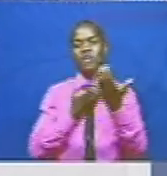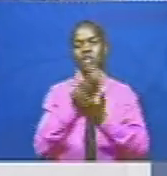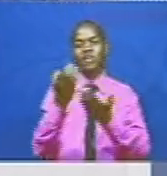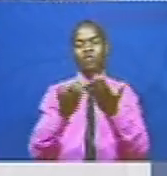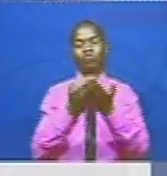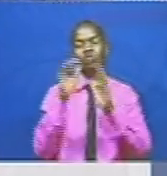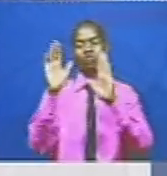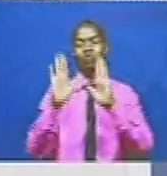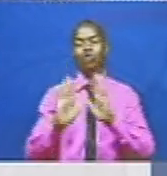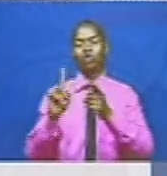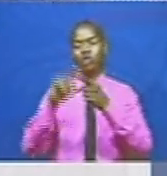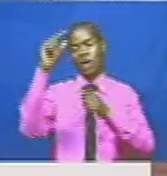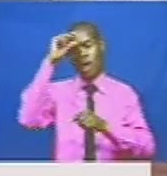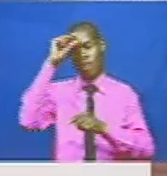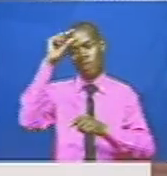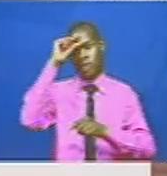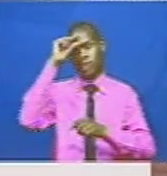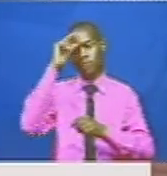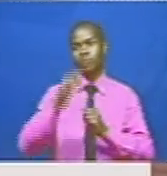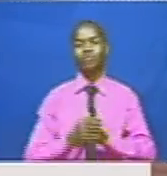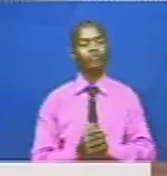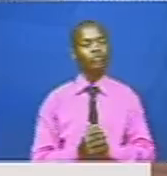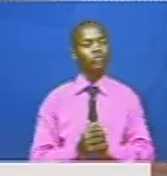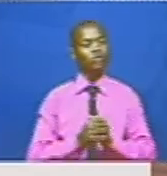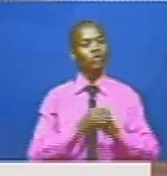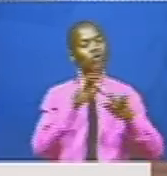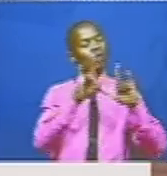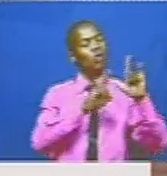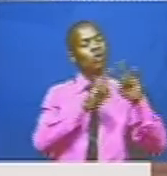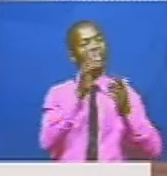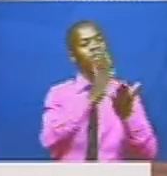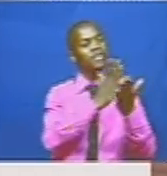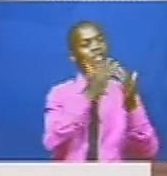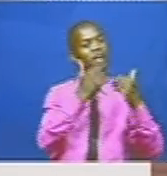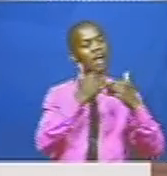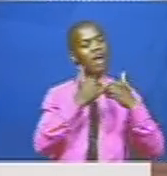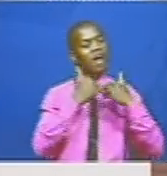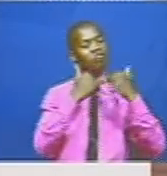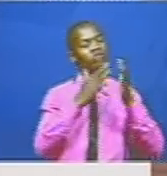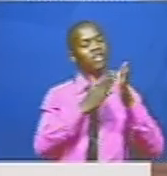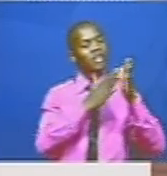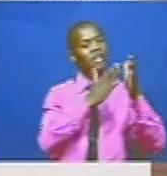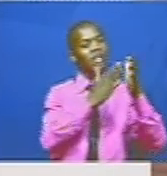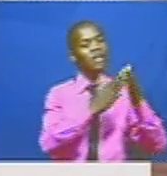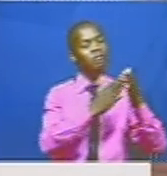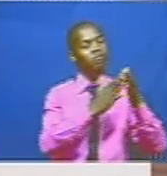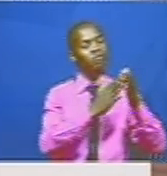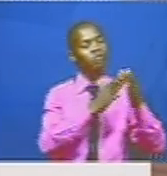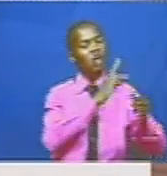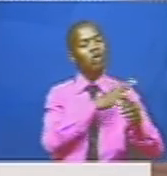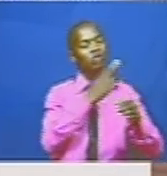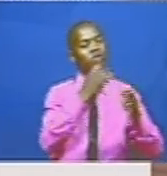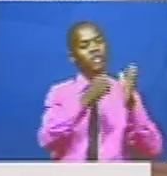generally. Yeah. Definitely the tourism sector is driven also by the hospitality industry. We have about